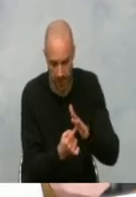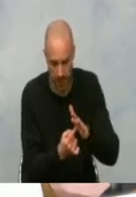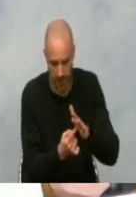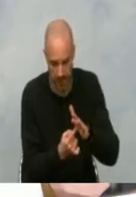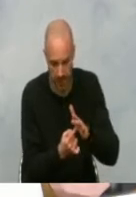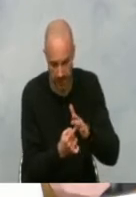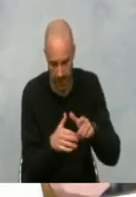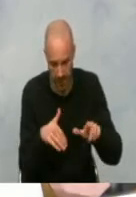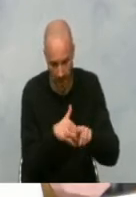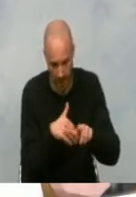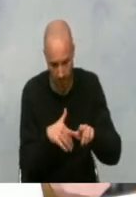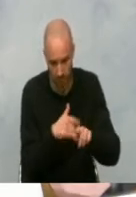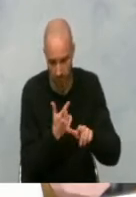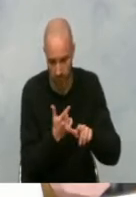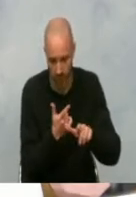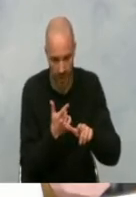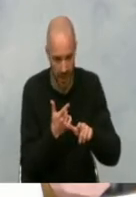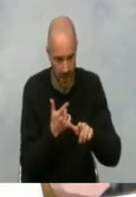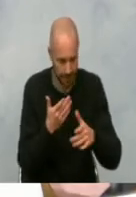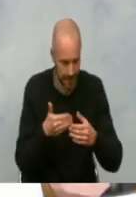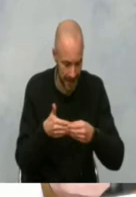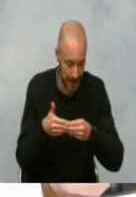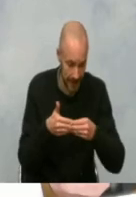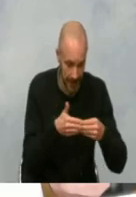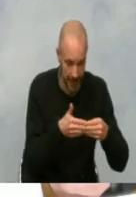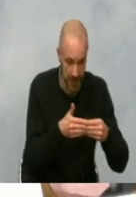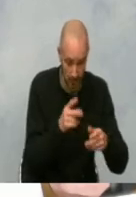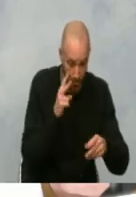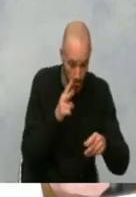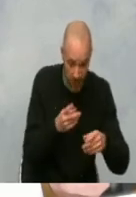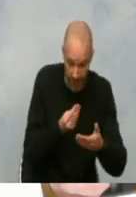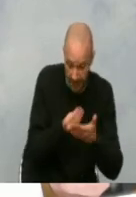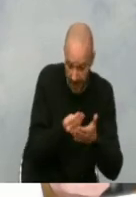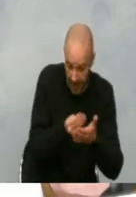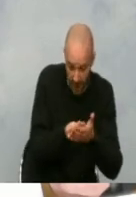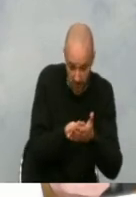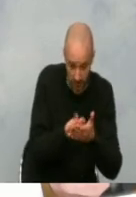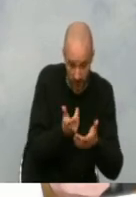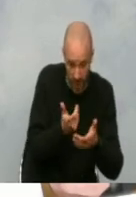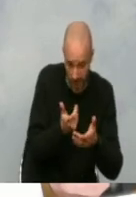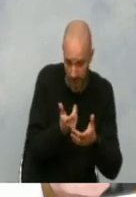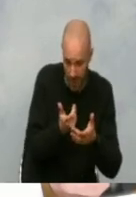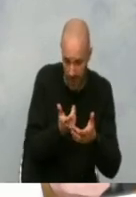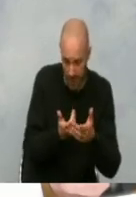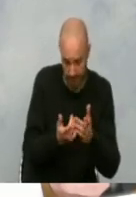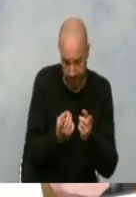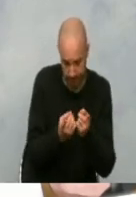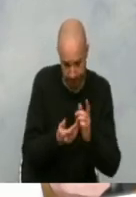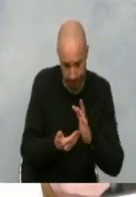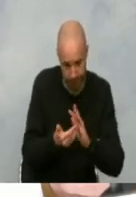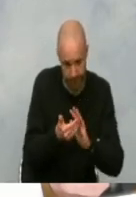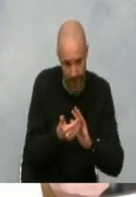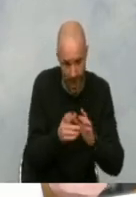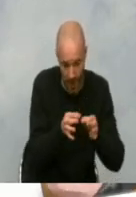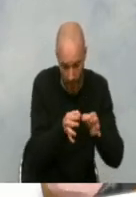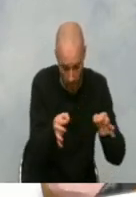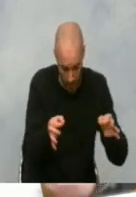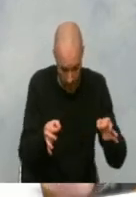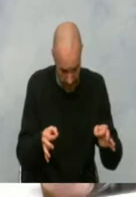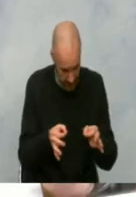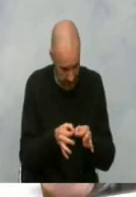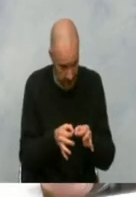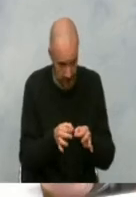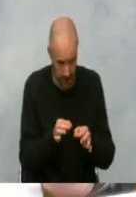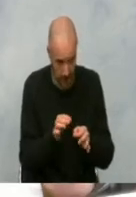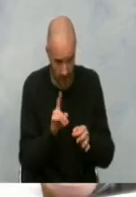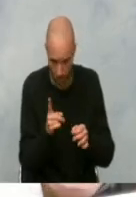concession guidance. It then looks at the financial implications, and then it gives an outline of how the money's